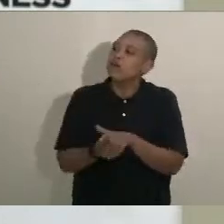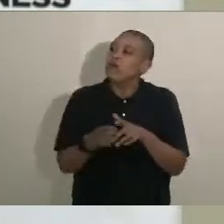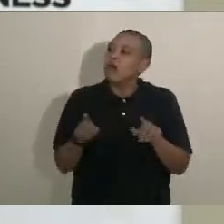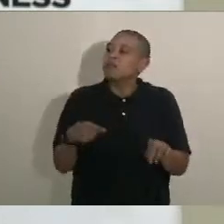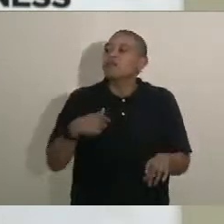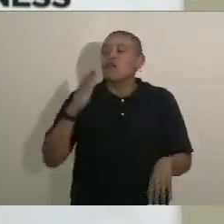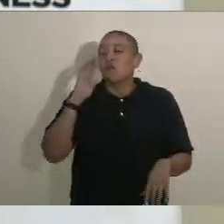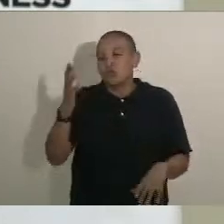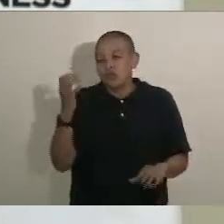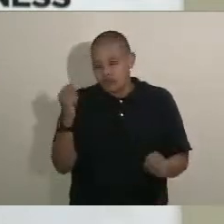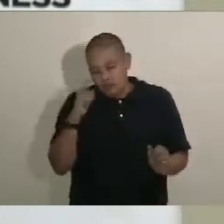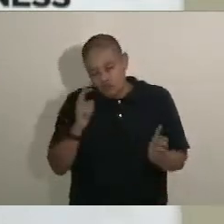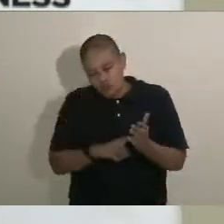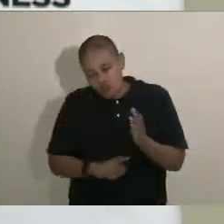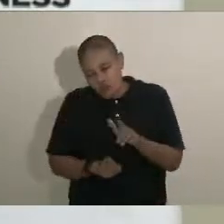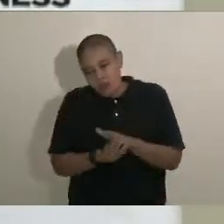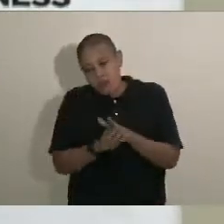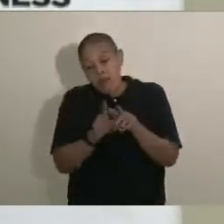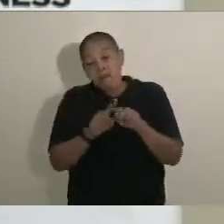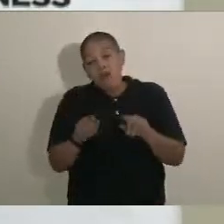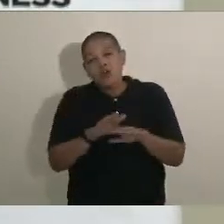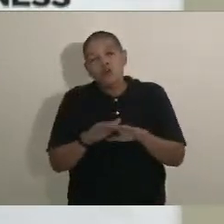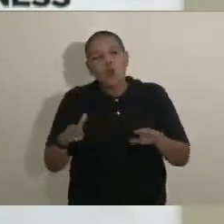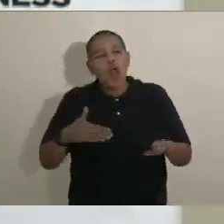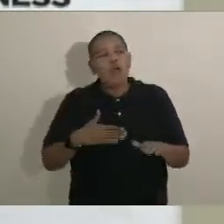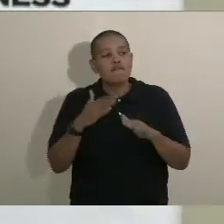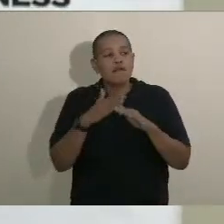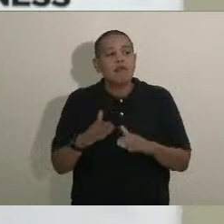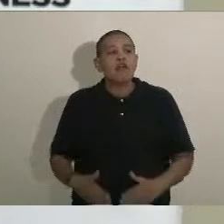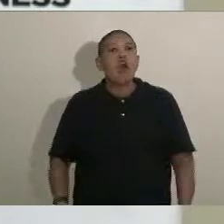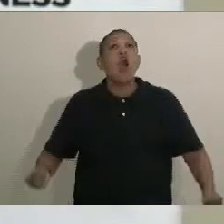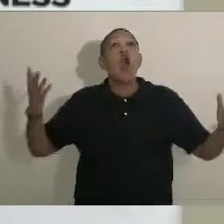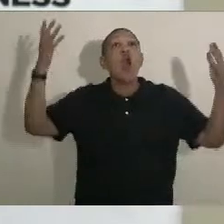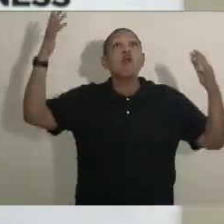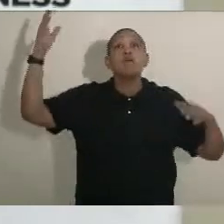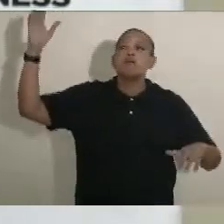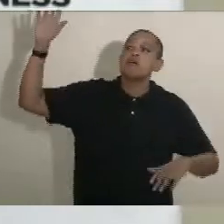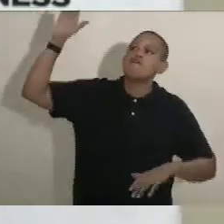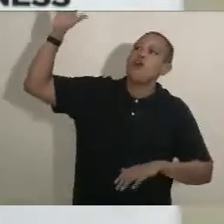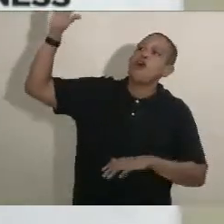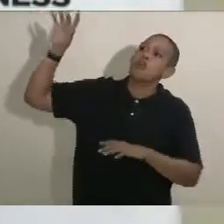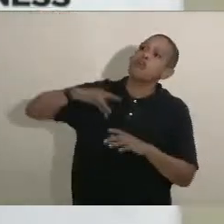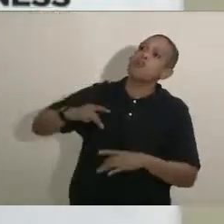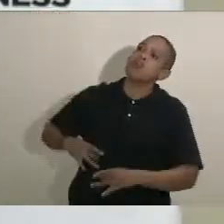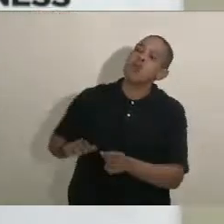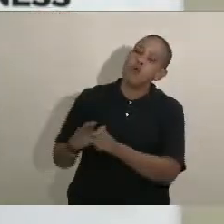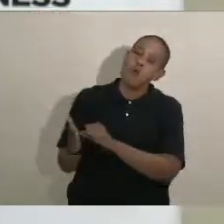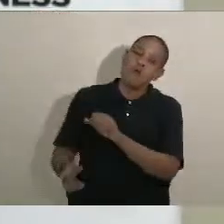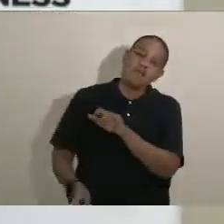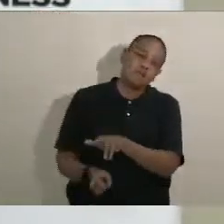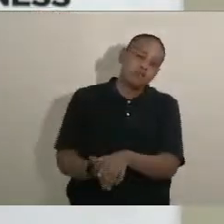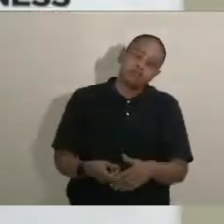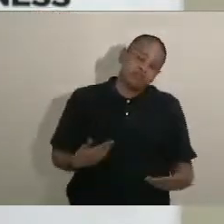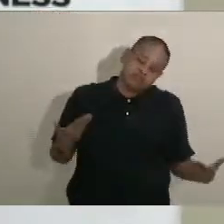will get the notifications, but I don't have a breakdown in terms of the numbers that from our